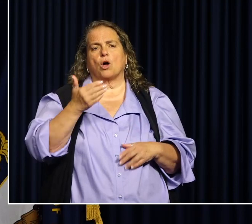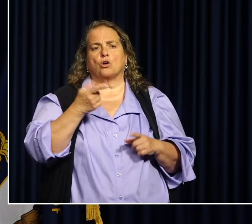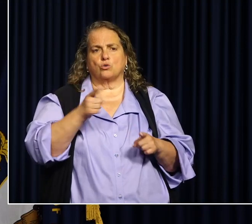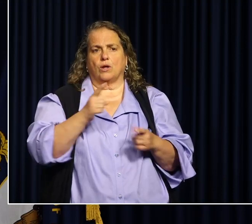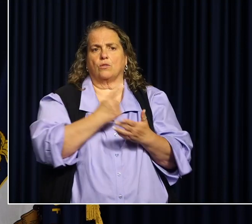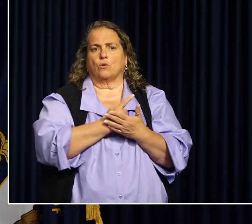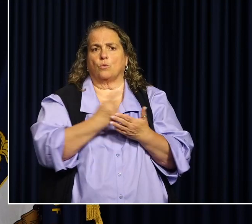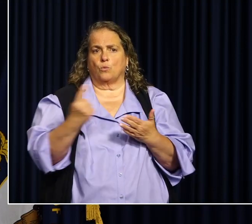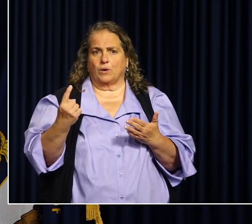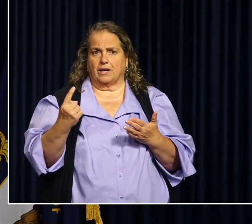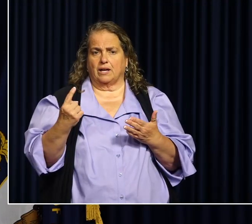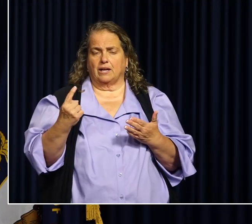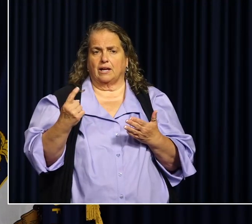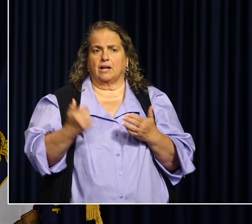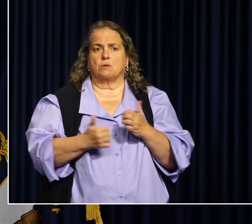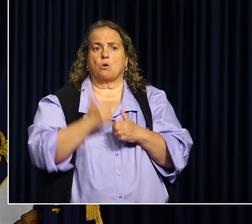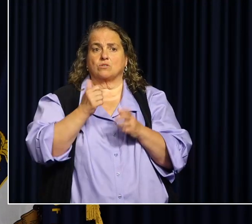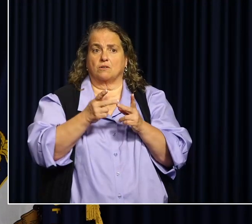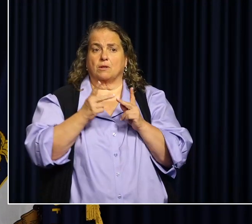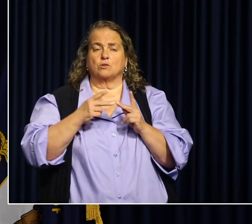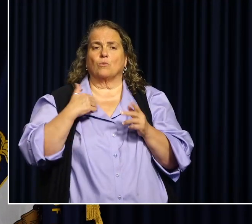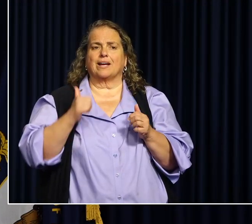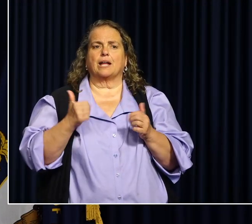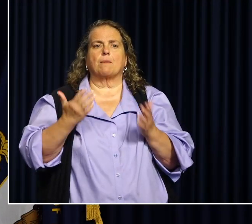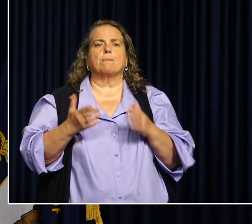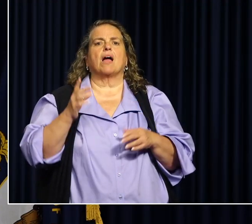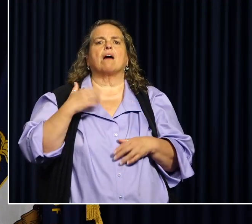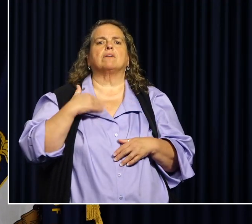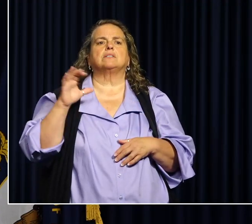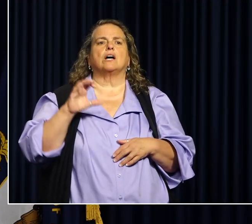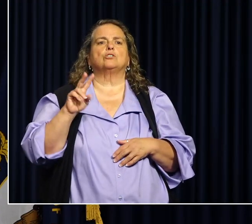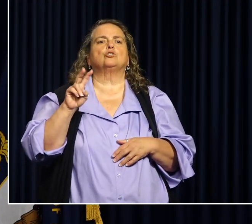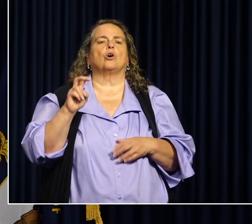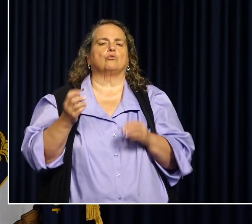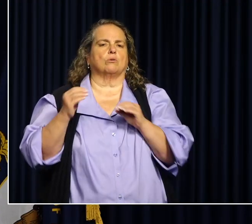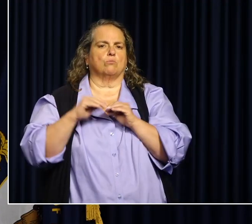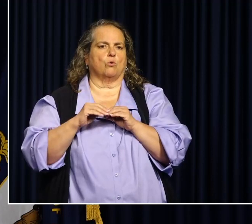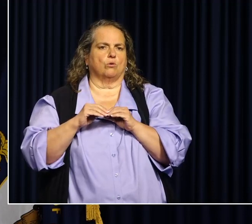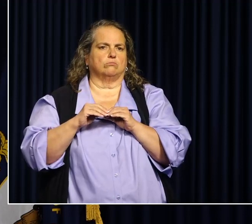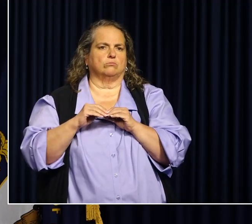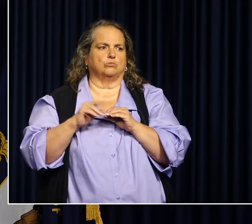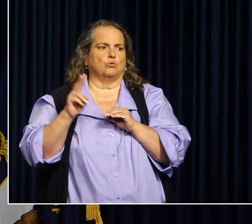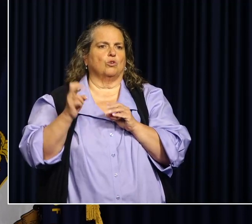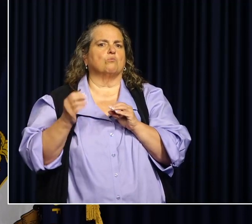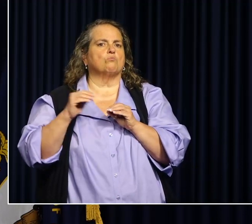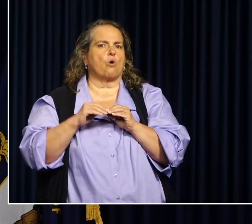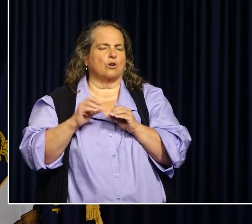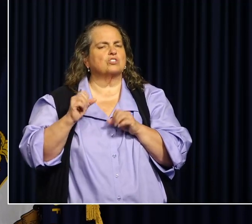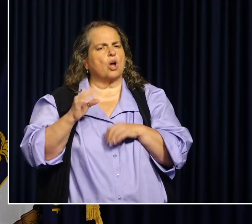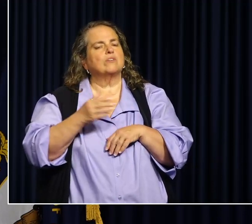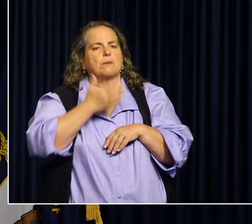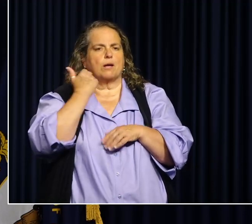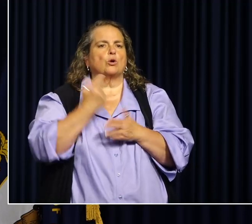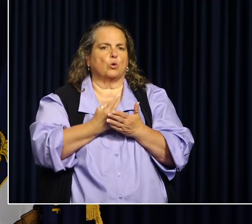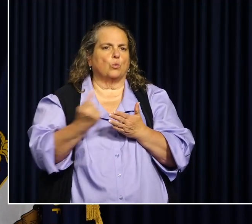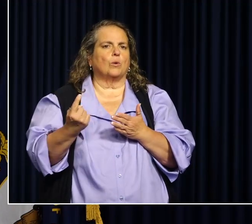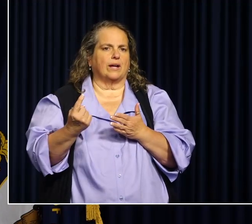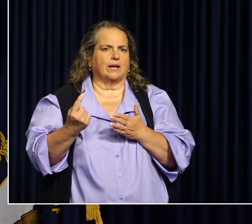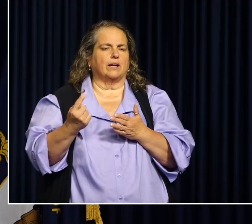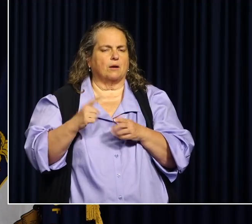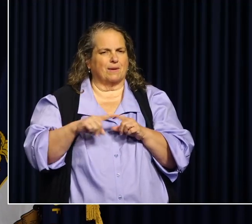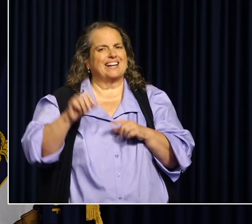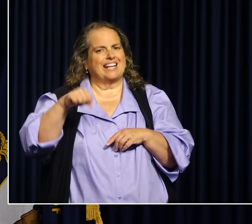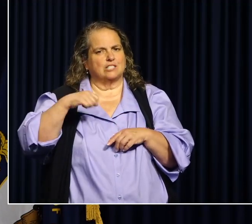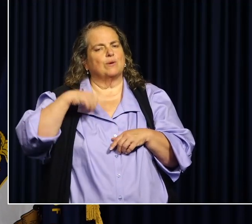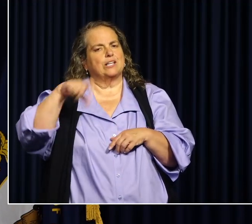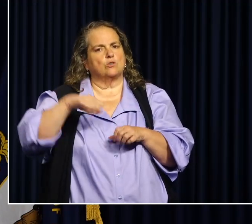week. In most of the places, we could have probably done 200 more. So this has been a better week about it. But yes,